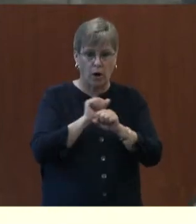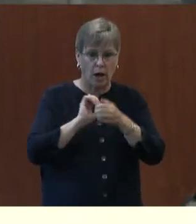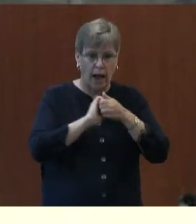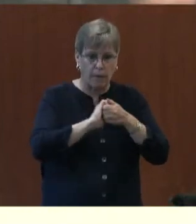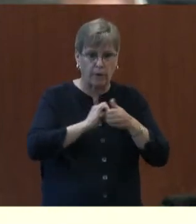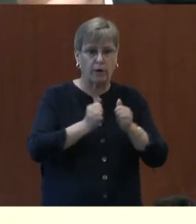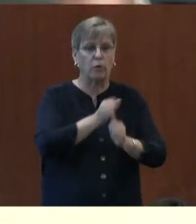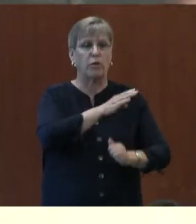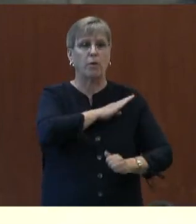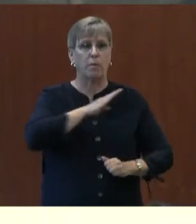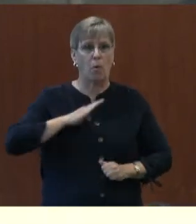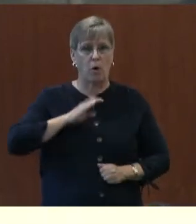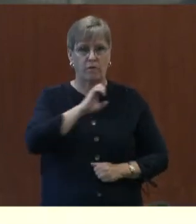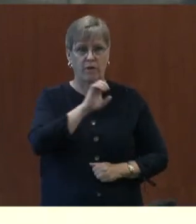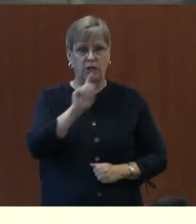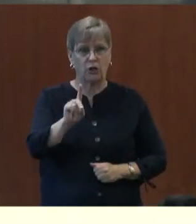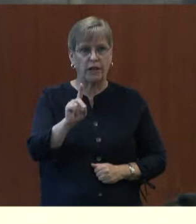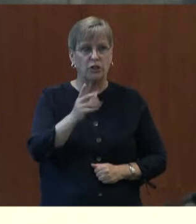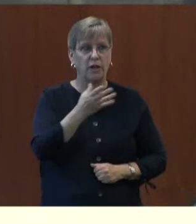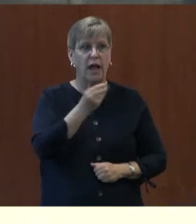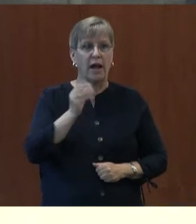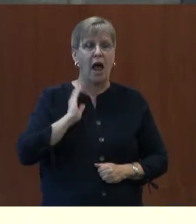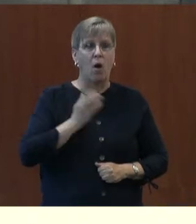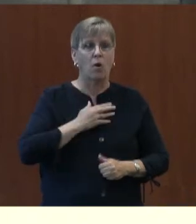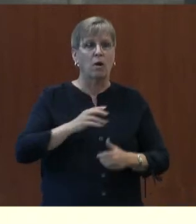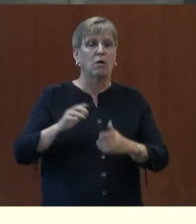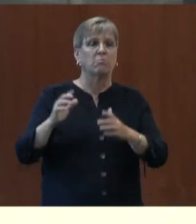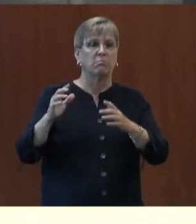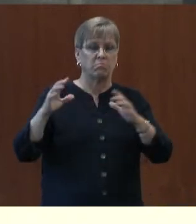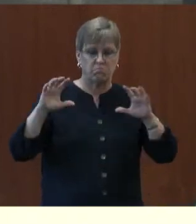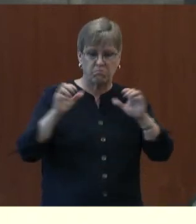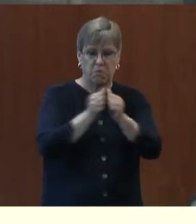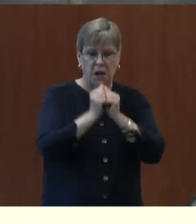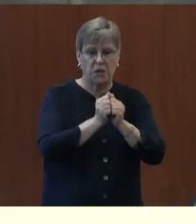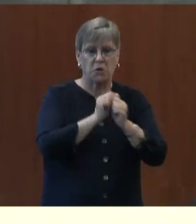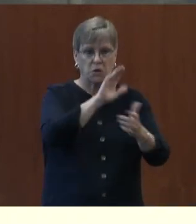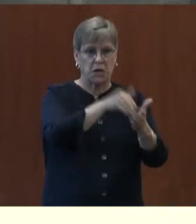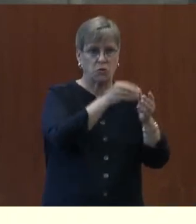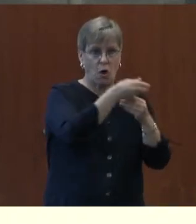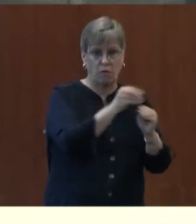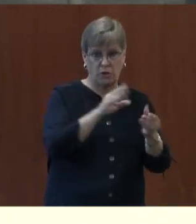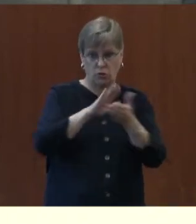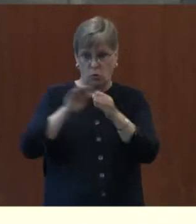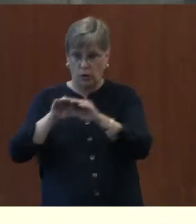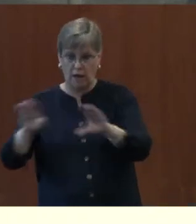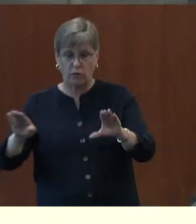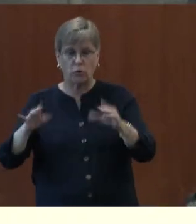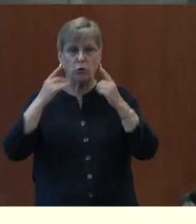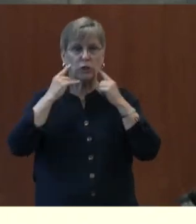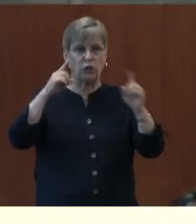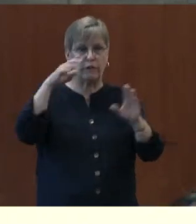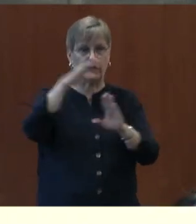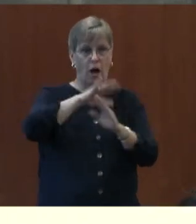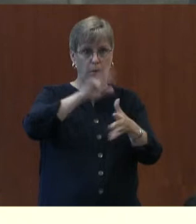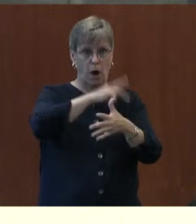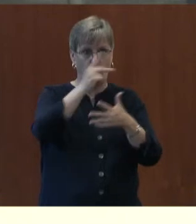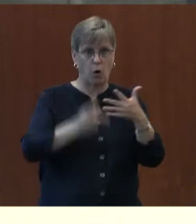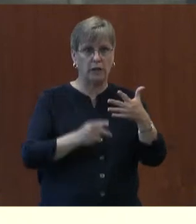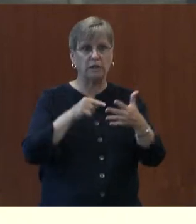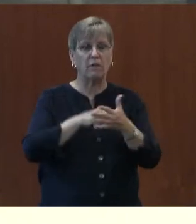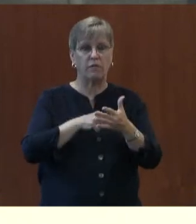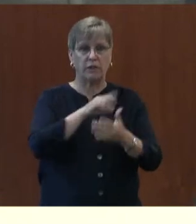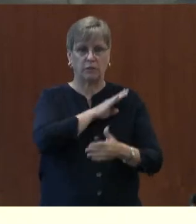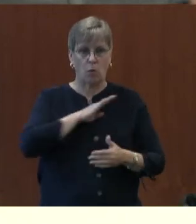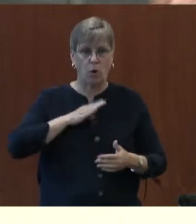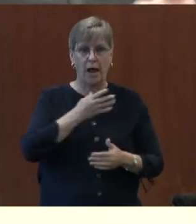of Education and our collective central office and school level teams to achieve the top priorities of this board and